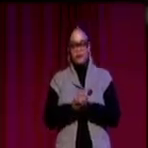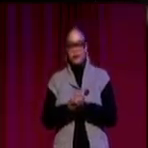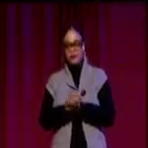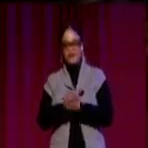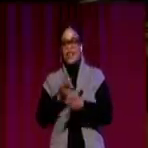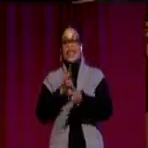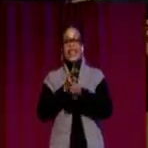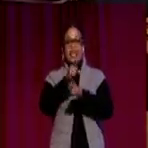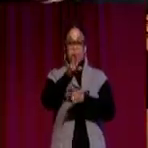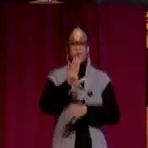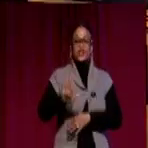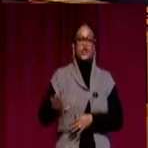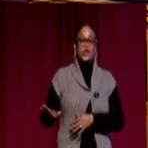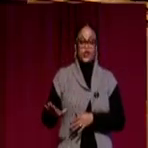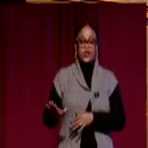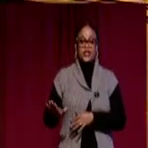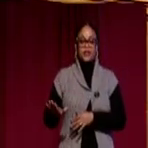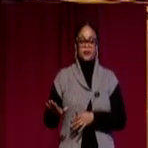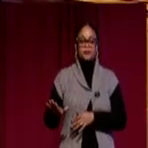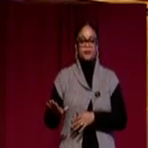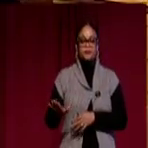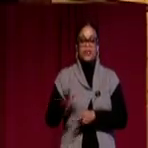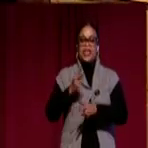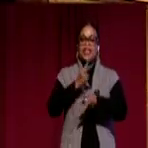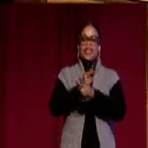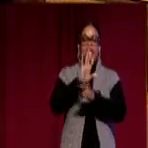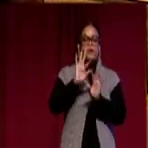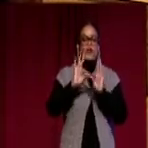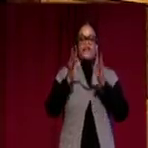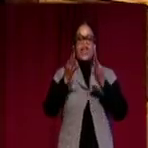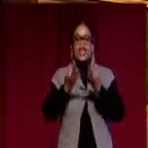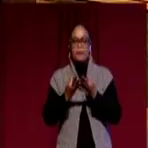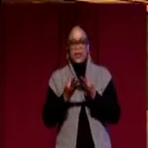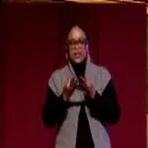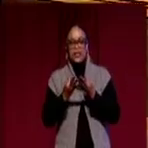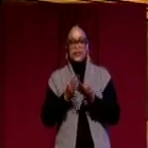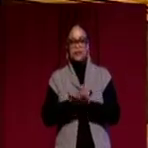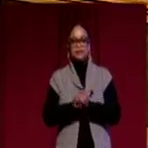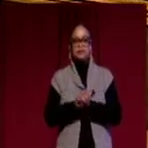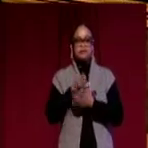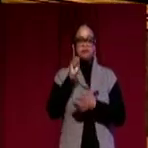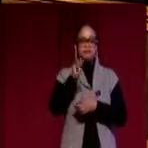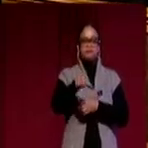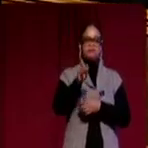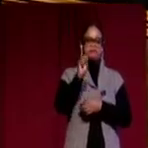He kept your children. He kept your family.